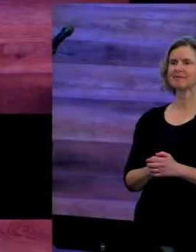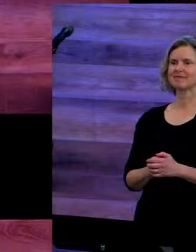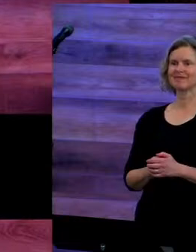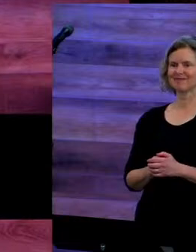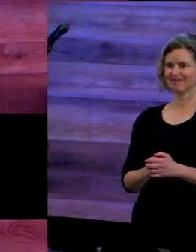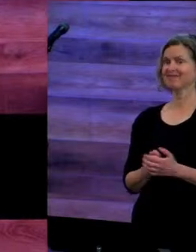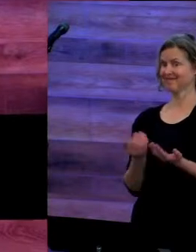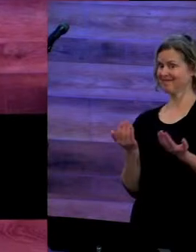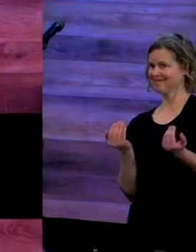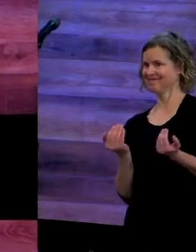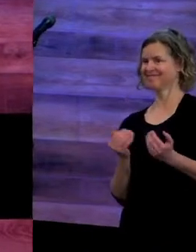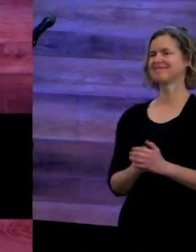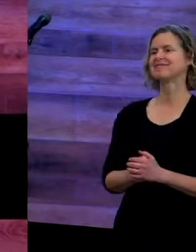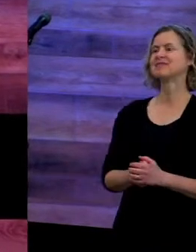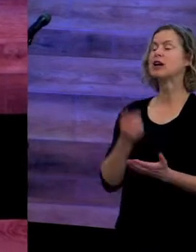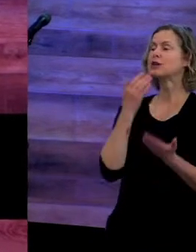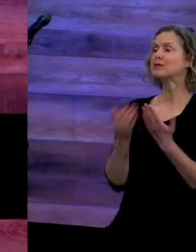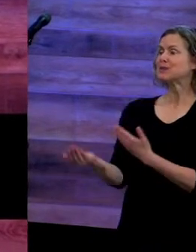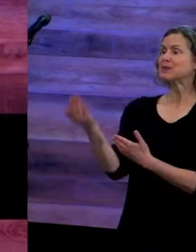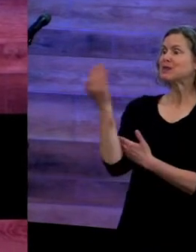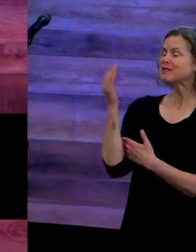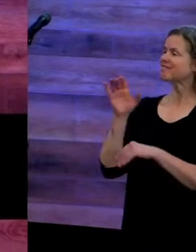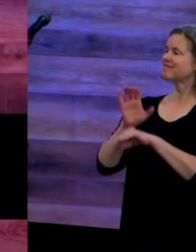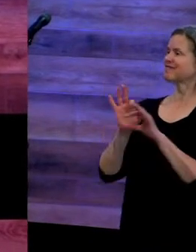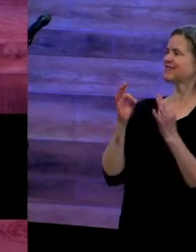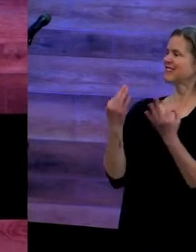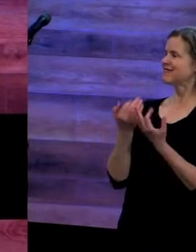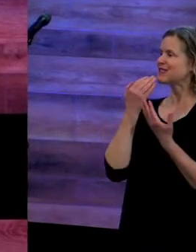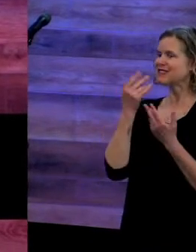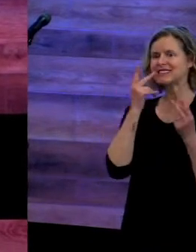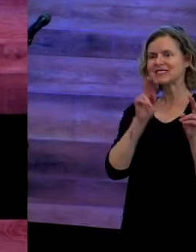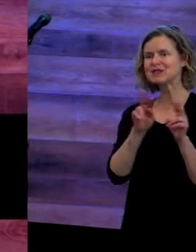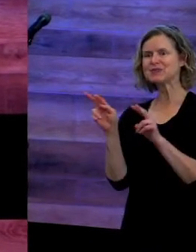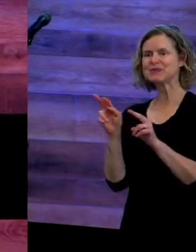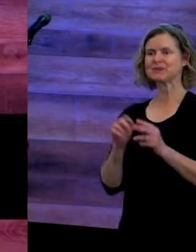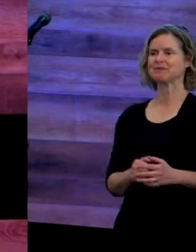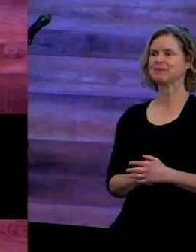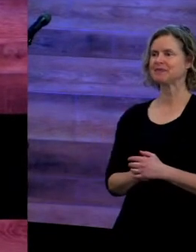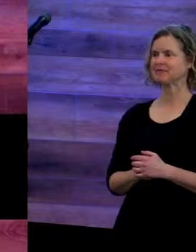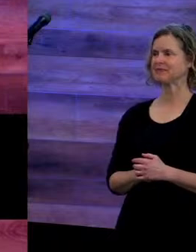You guys can make your way back. Good morning, church family. It's good to see you guys.